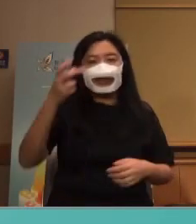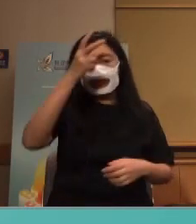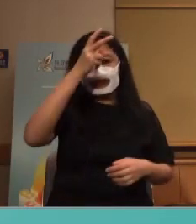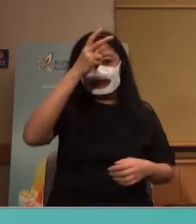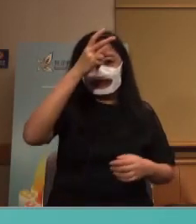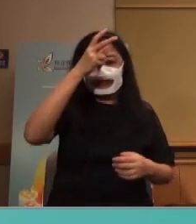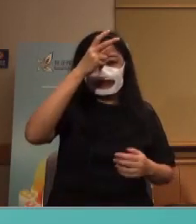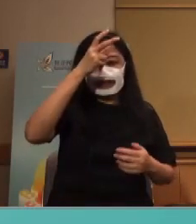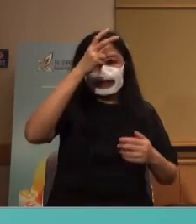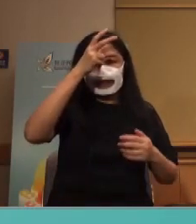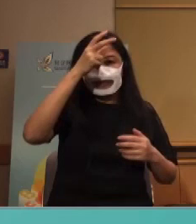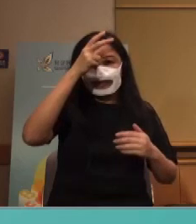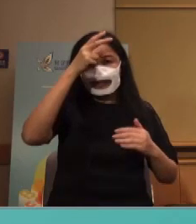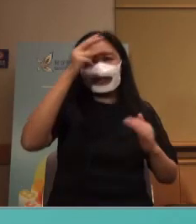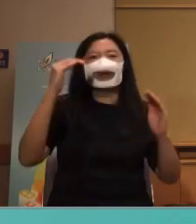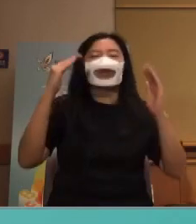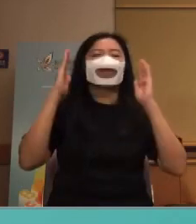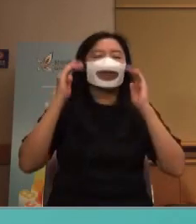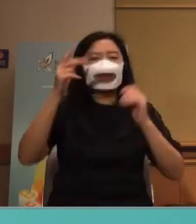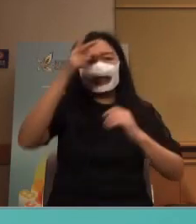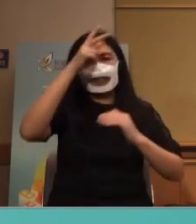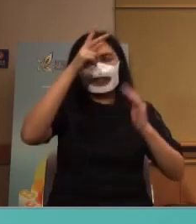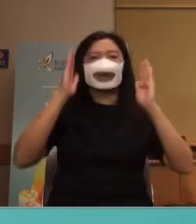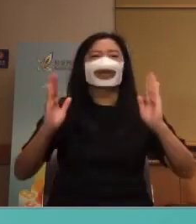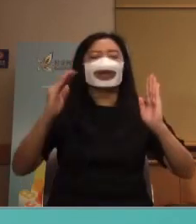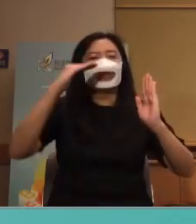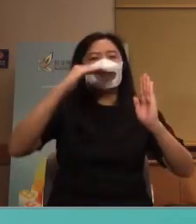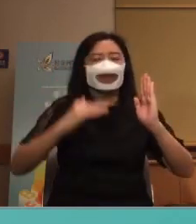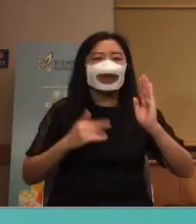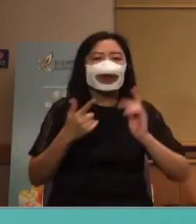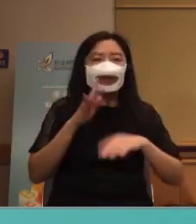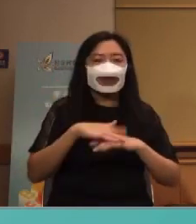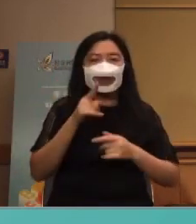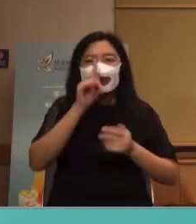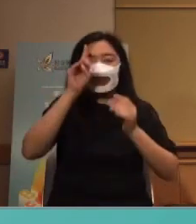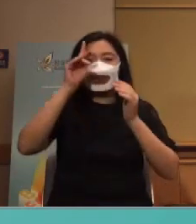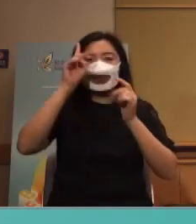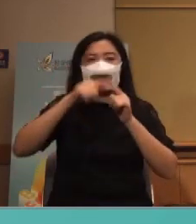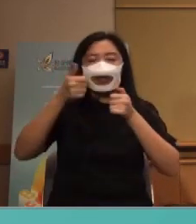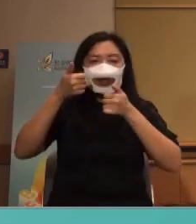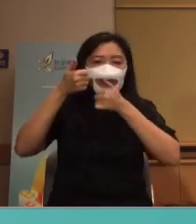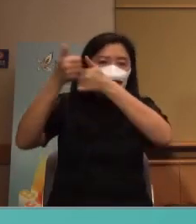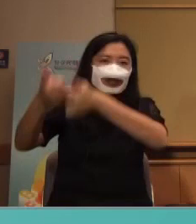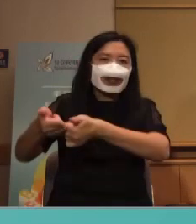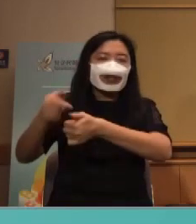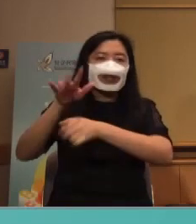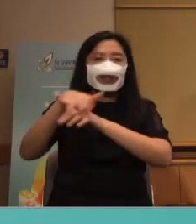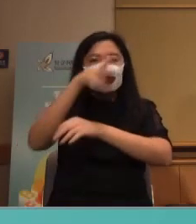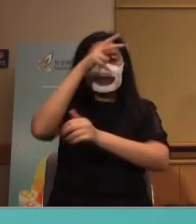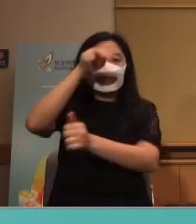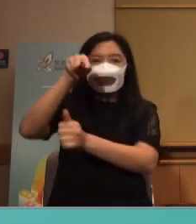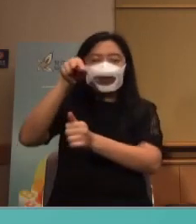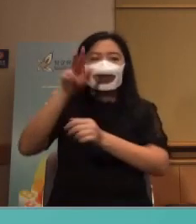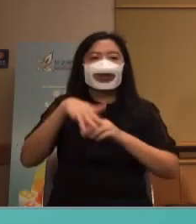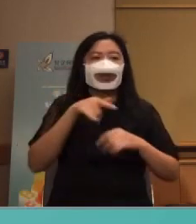have a decentralized currency and not have any kind of government or intermediary involved. But thank you very much. But on that point though, in